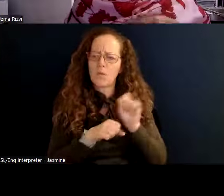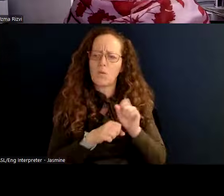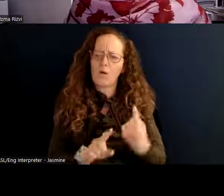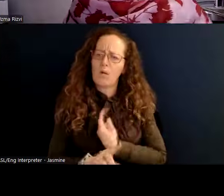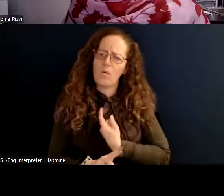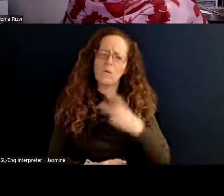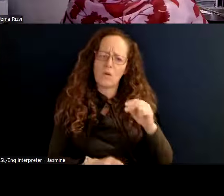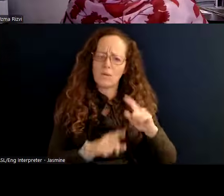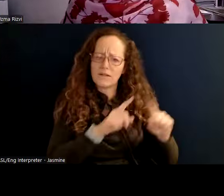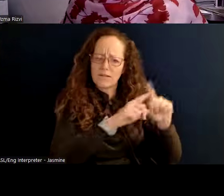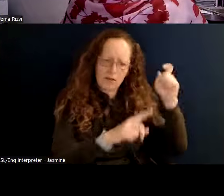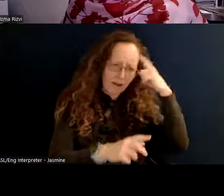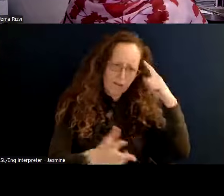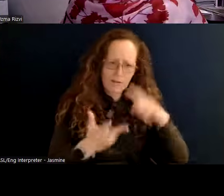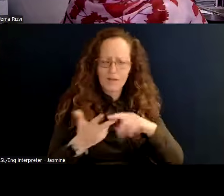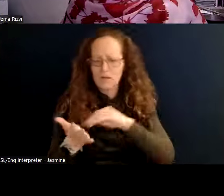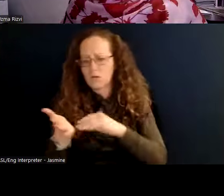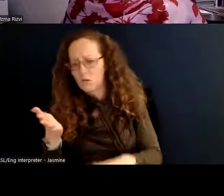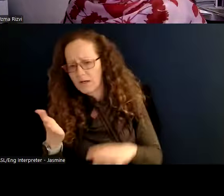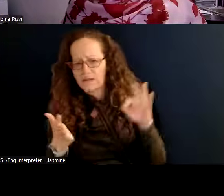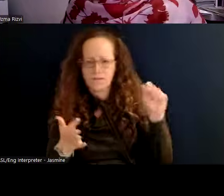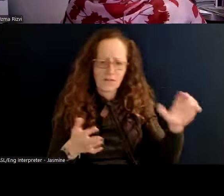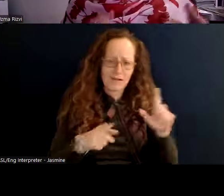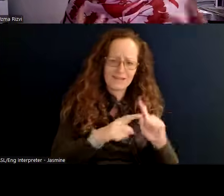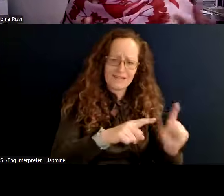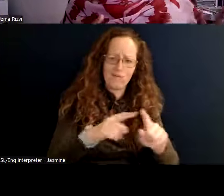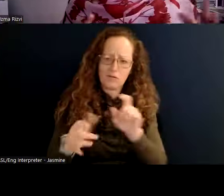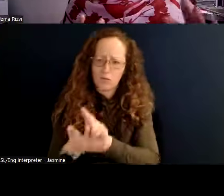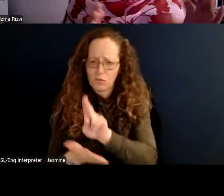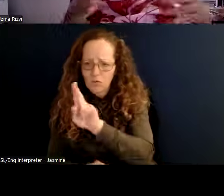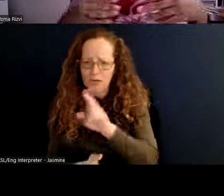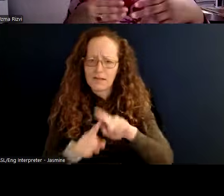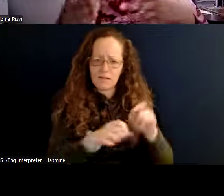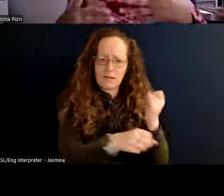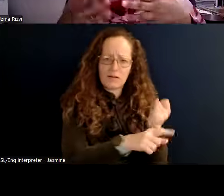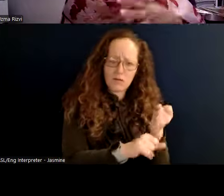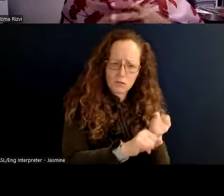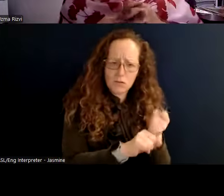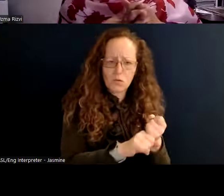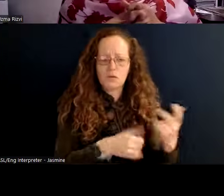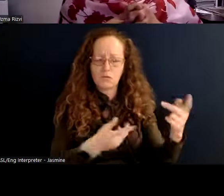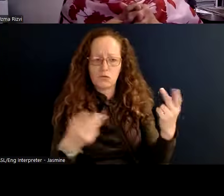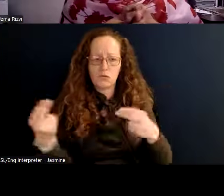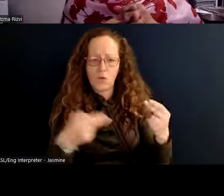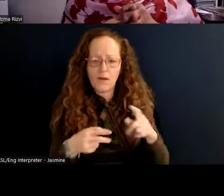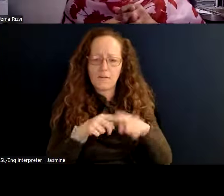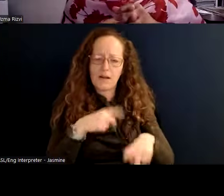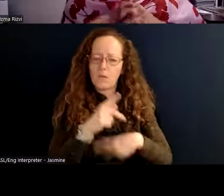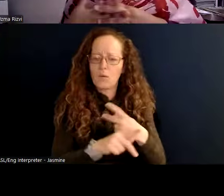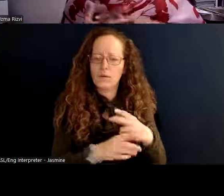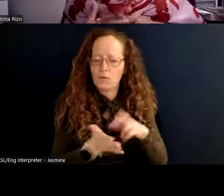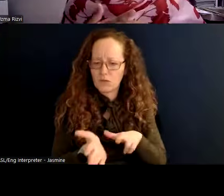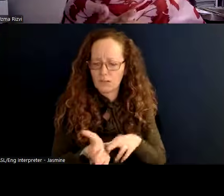States, and faculty from other institutions who join us depending on what sorts of research we're engaged in at that time.